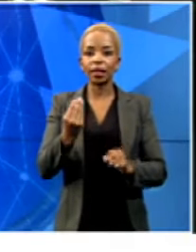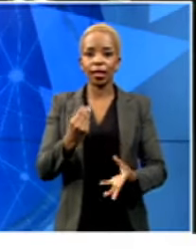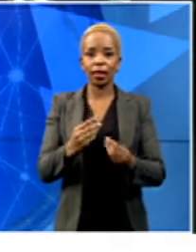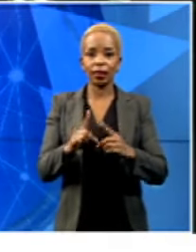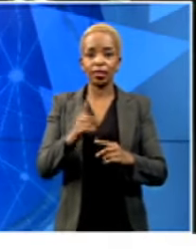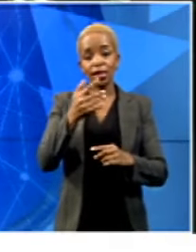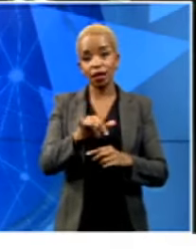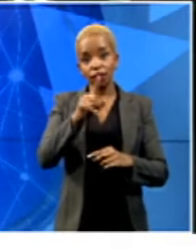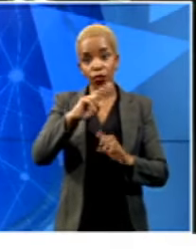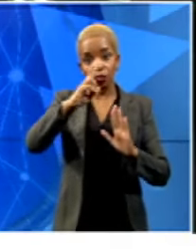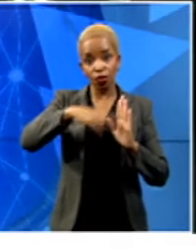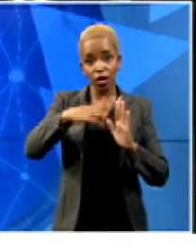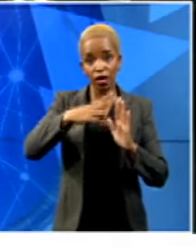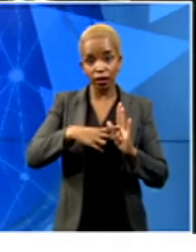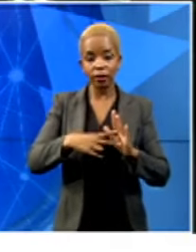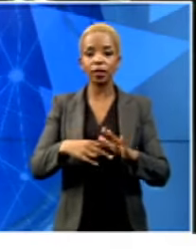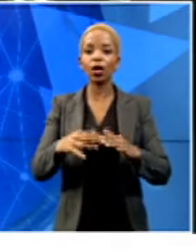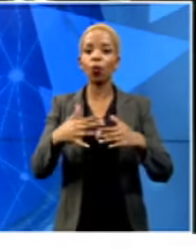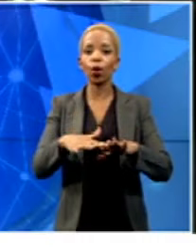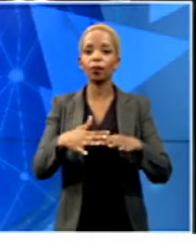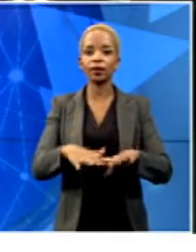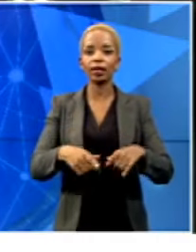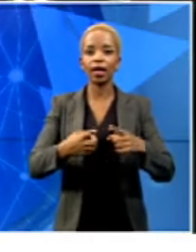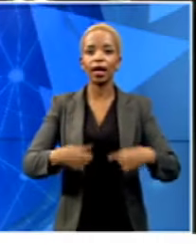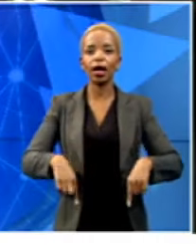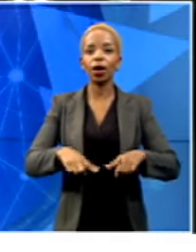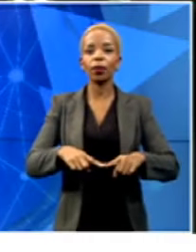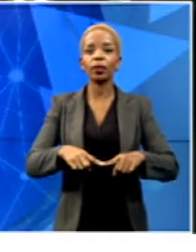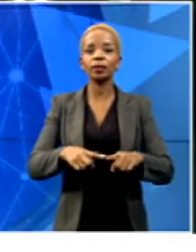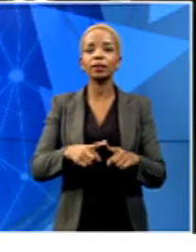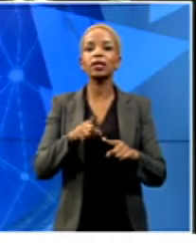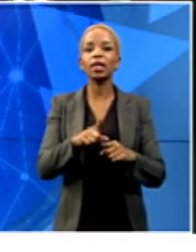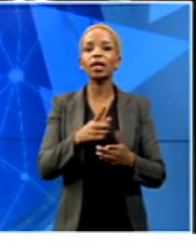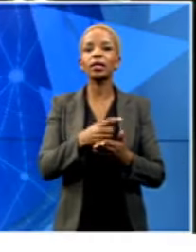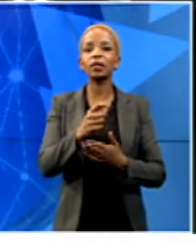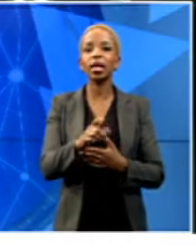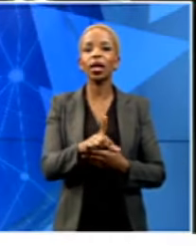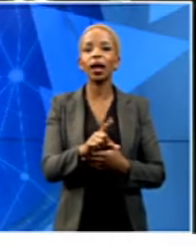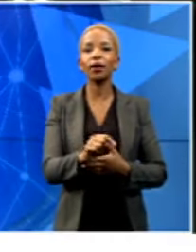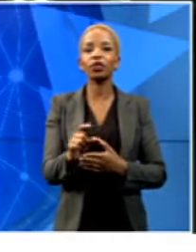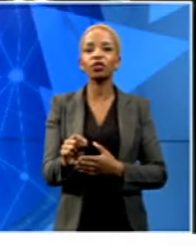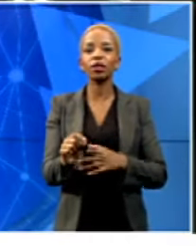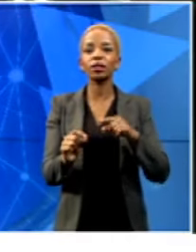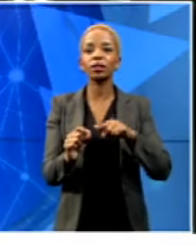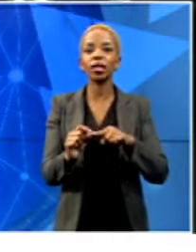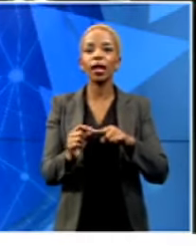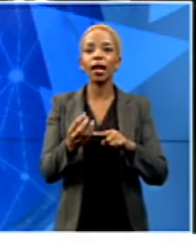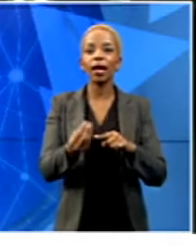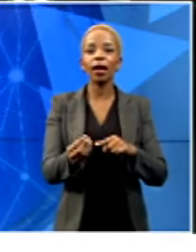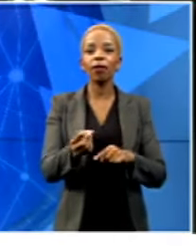you'll see that our hospital pack, as we're calling it, is only 100 Rand and comprises of 2 medical